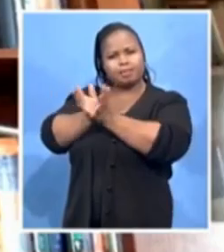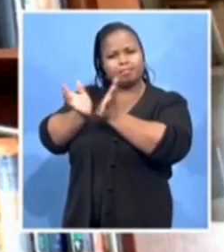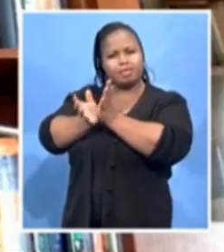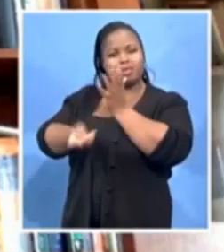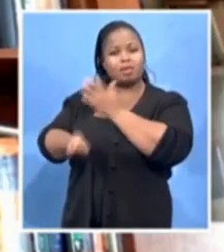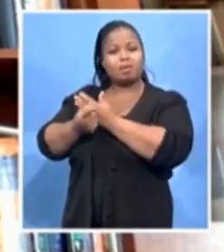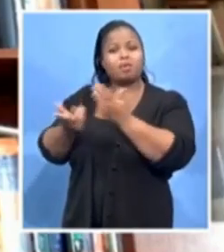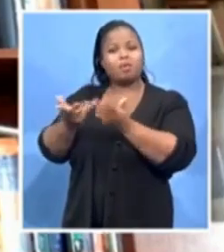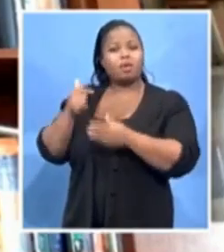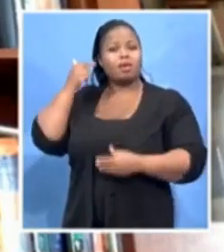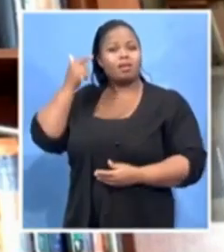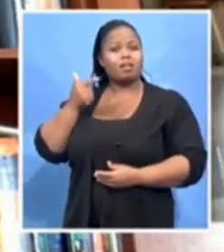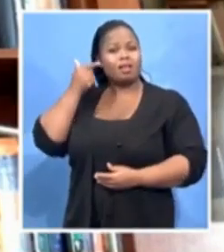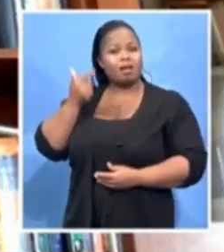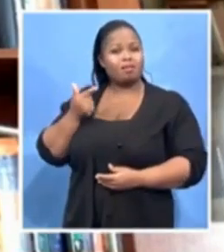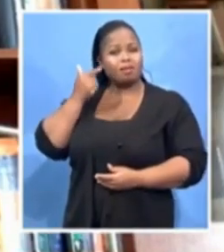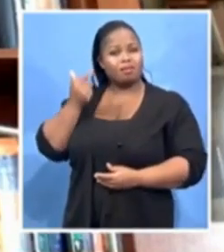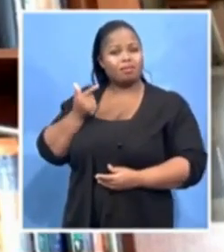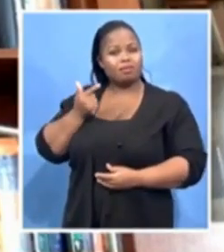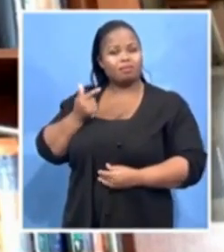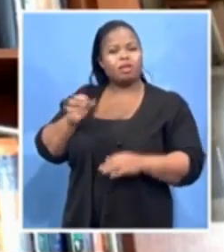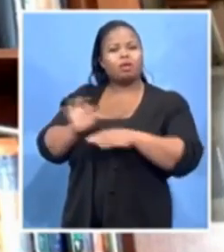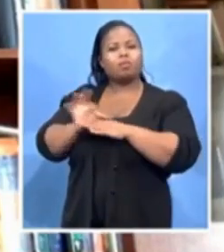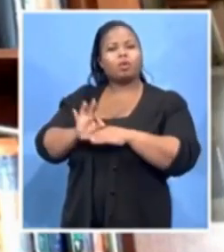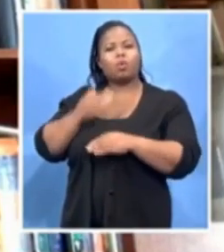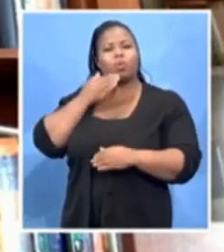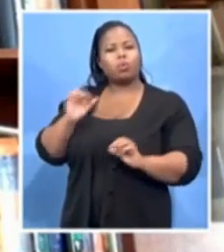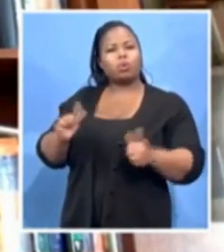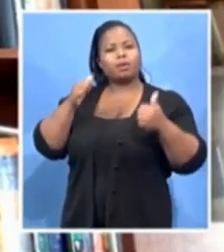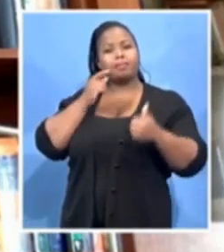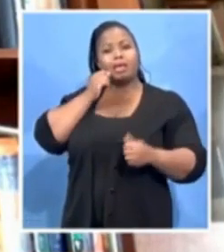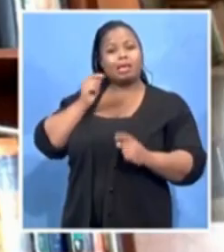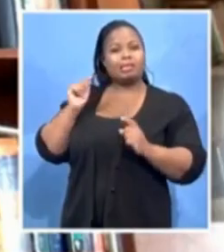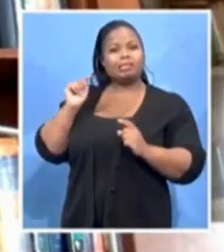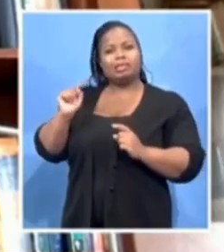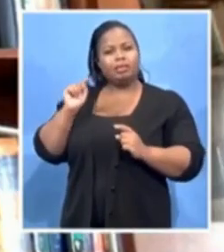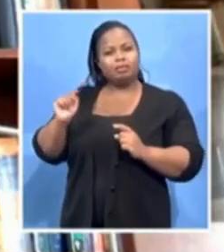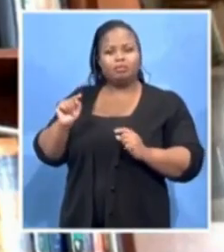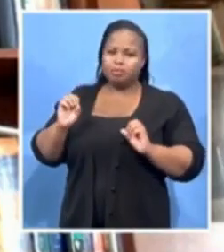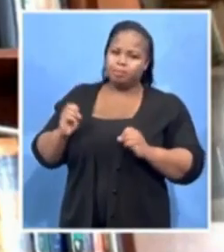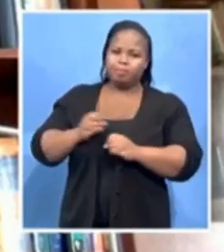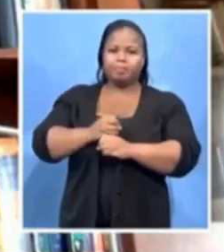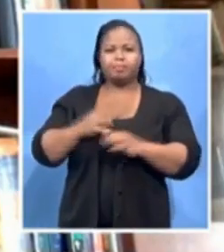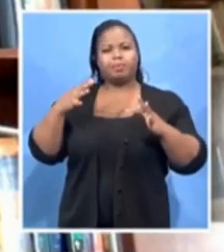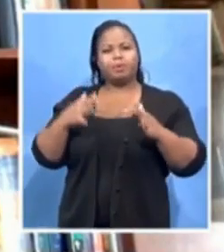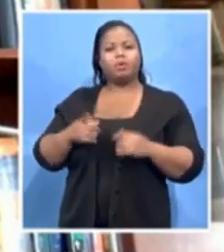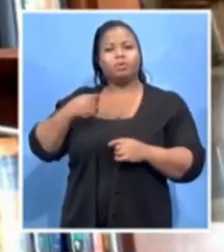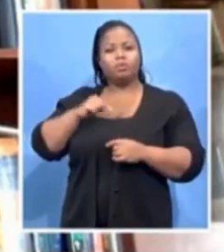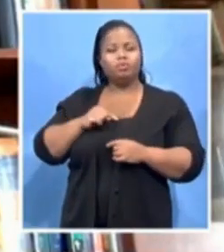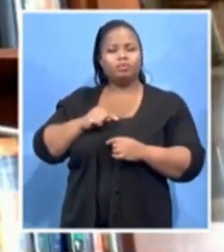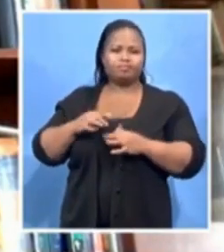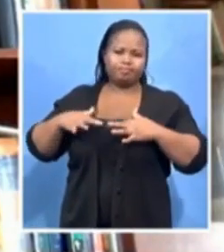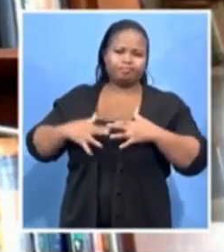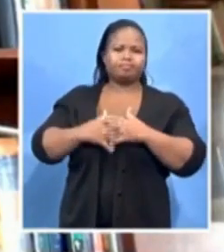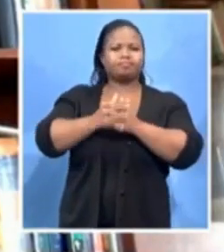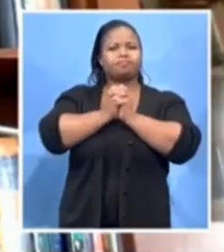by that great man was the beginning of the efforts towards bringing Africans, irrespective of where they